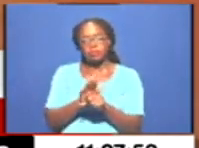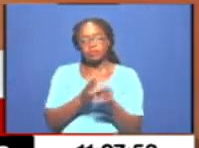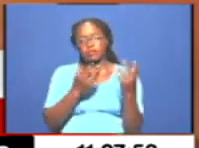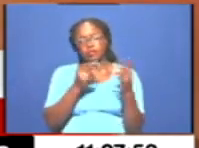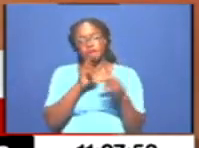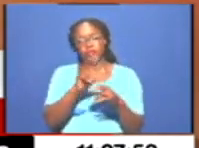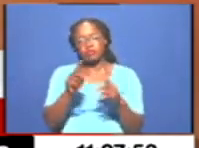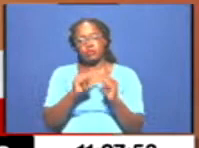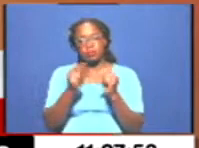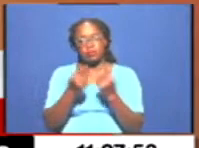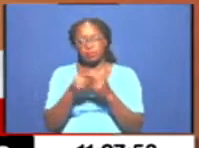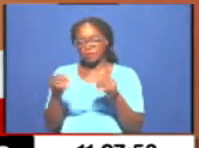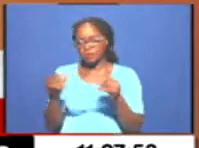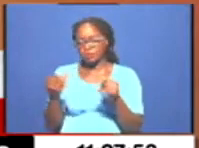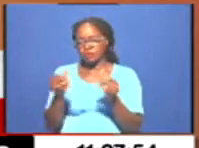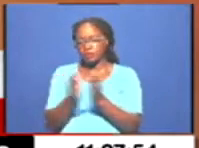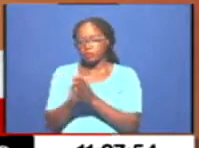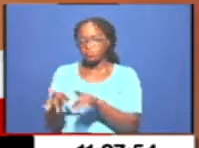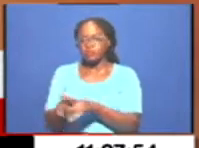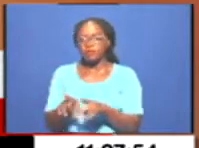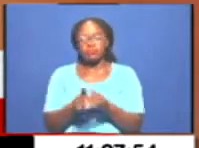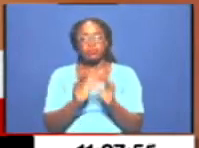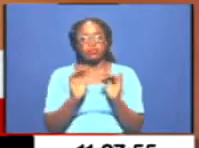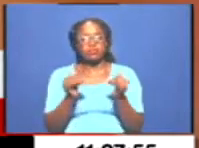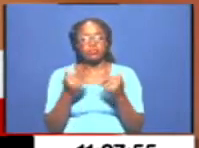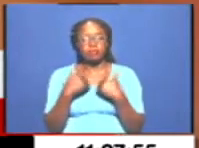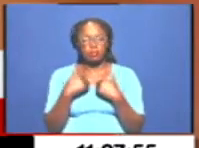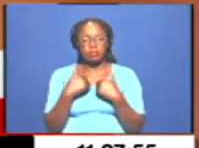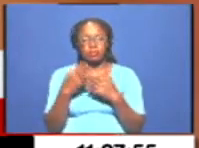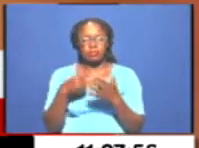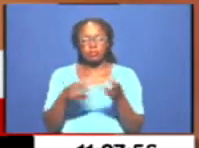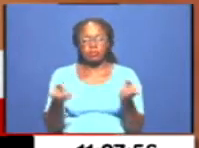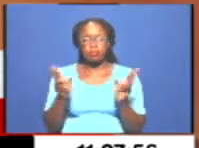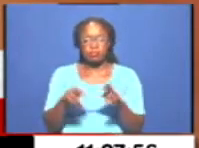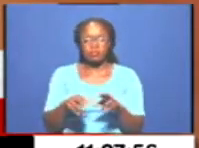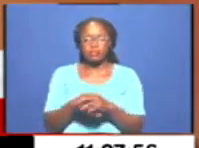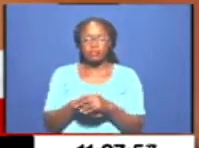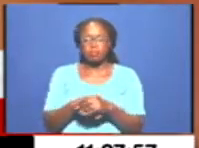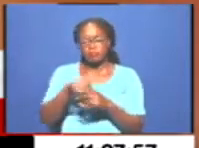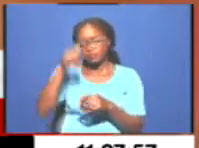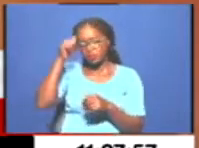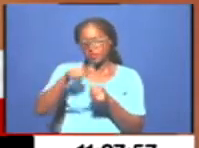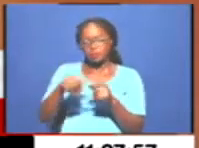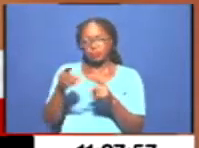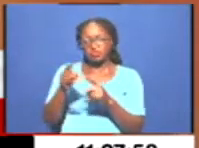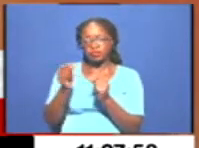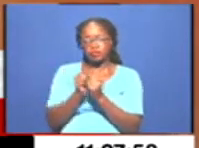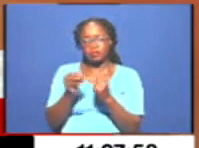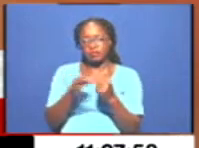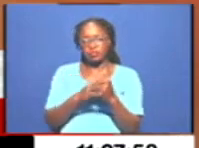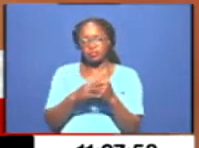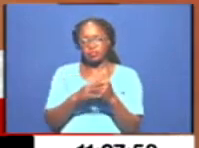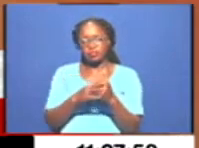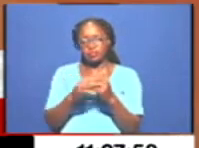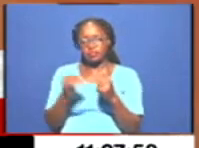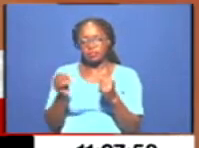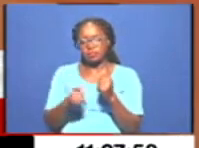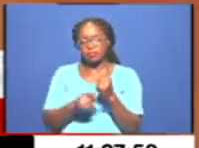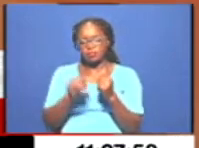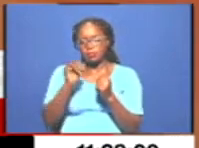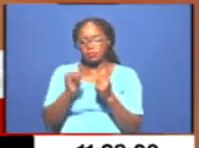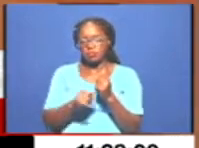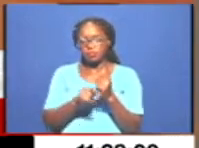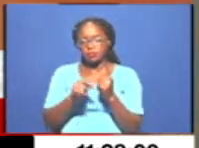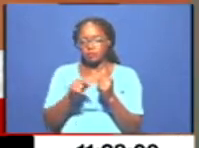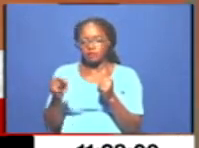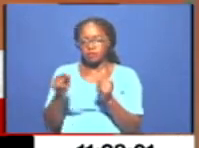team's qualification and also get updates on what's happening. Remember, from the 18th of January, we're going to be having